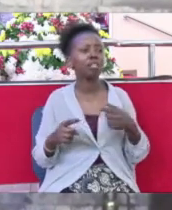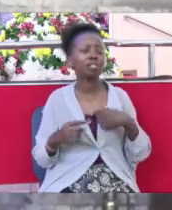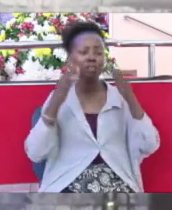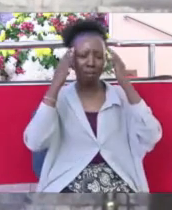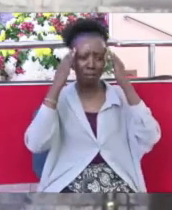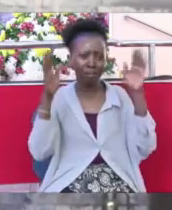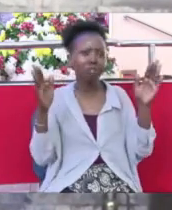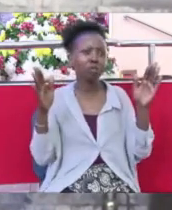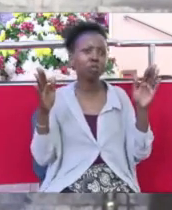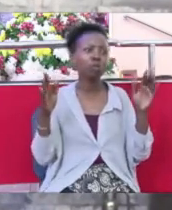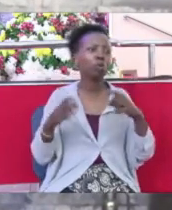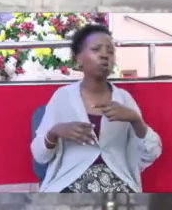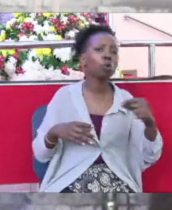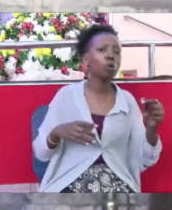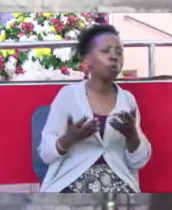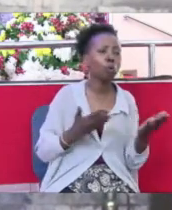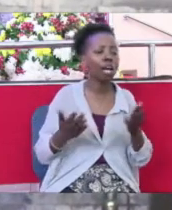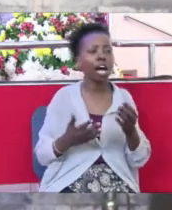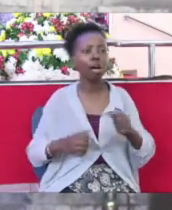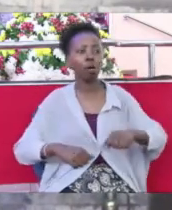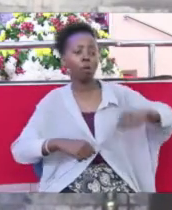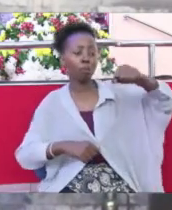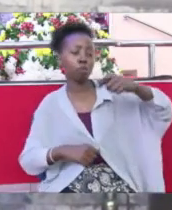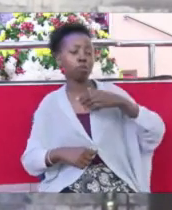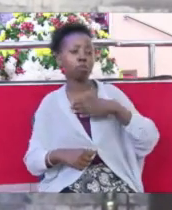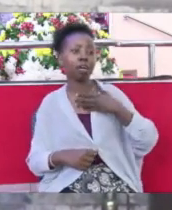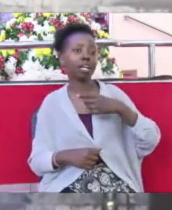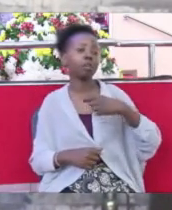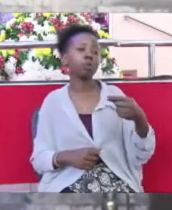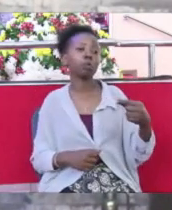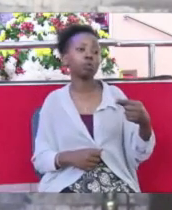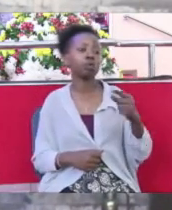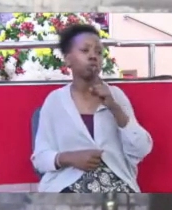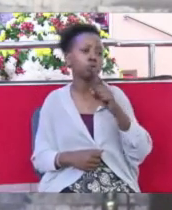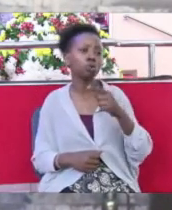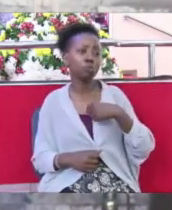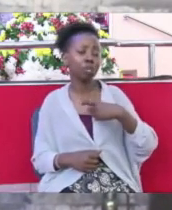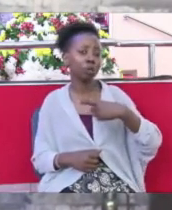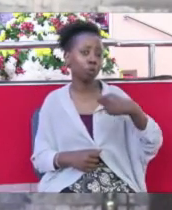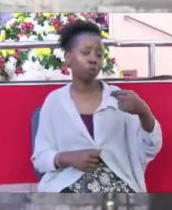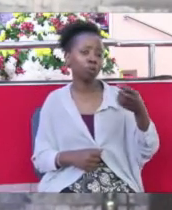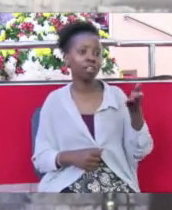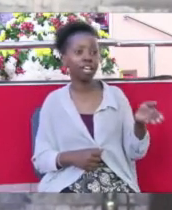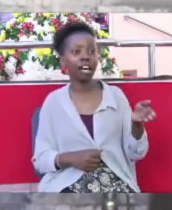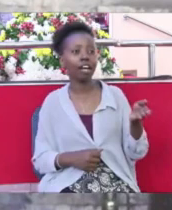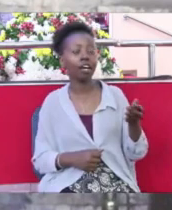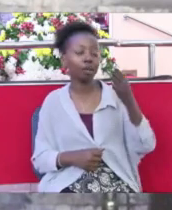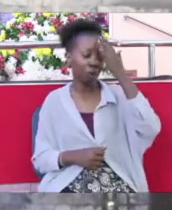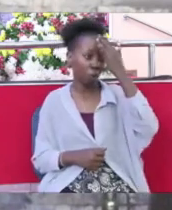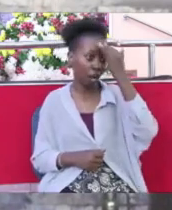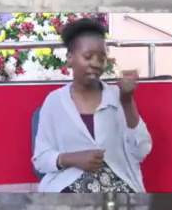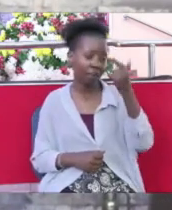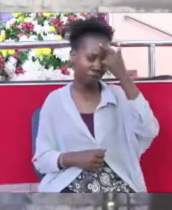my boss was supposed to get in. Lakini sikujua nilikuwa naenda pale ambapo mkuu wangu alikuwa anafaa kuwa pale. So me, I was going because that is expected of me. Mimi nilikuwa naenda tu kwa